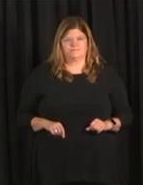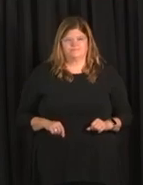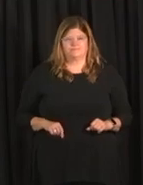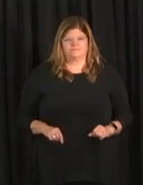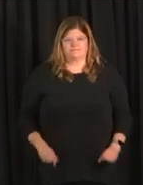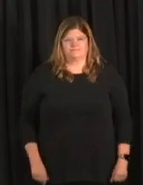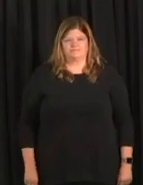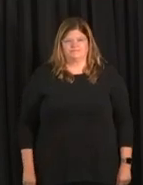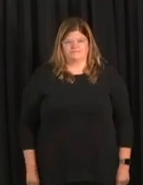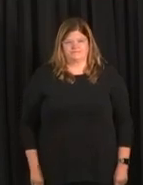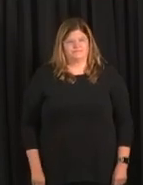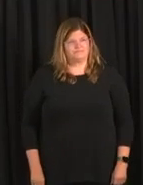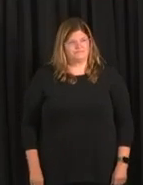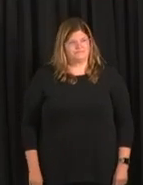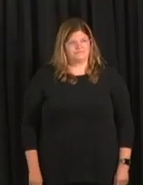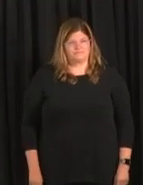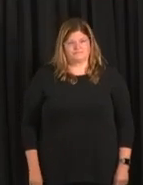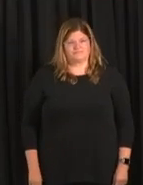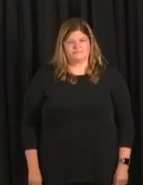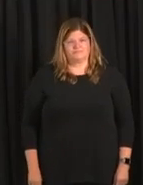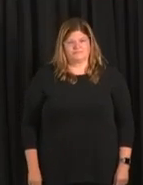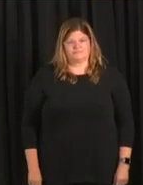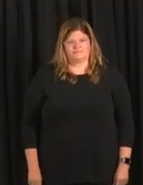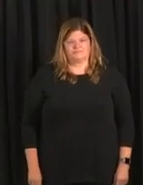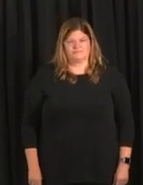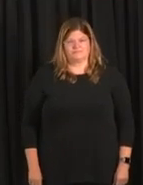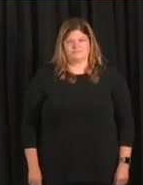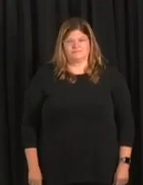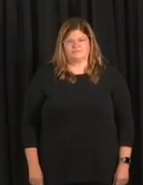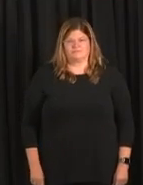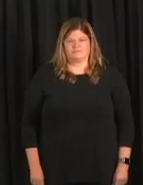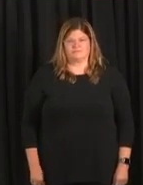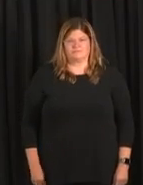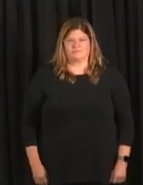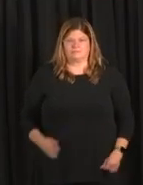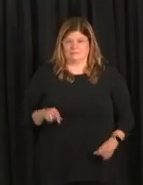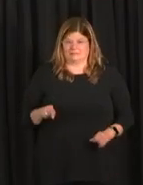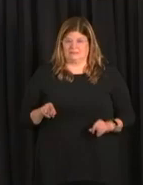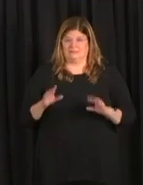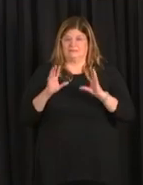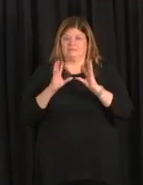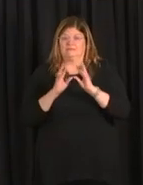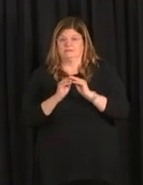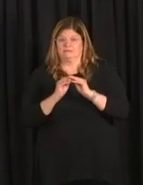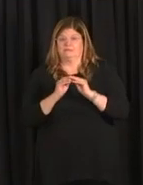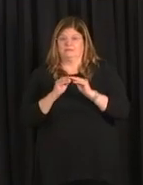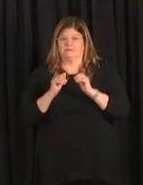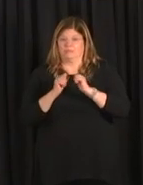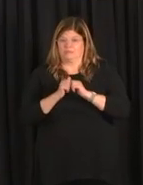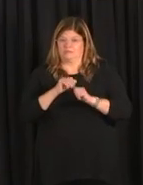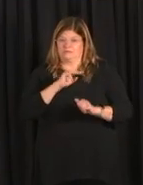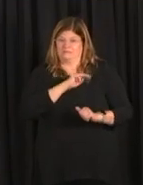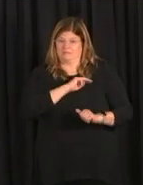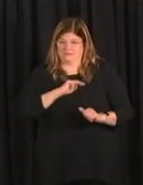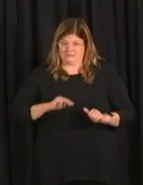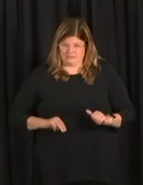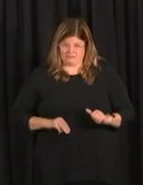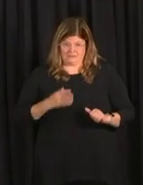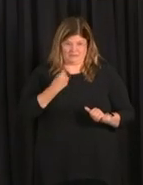In fact, in a call that the mayor and I were both on last week, the board indicated that they have over